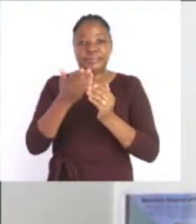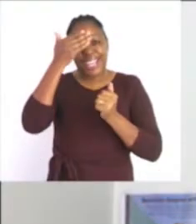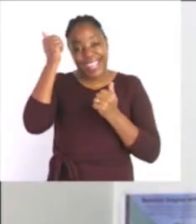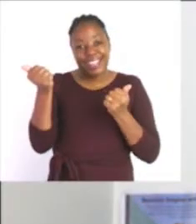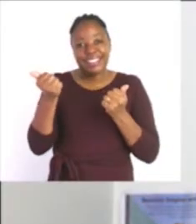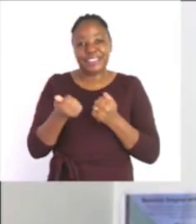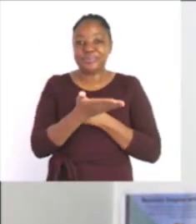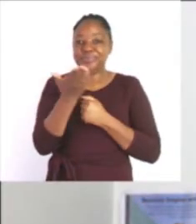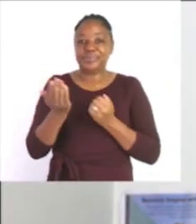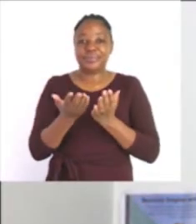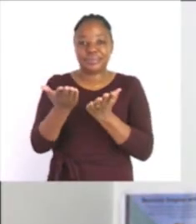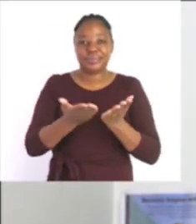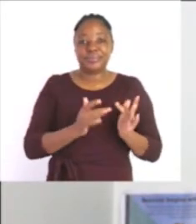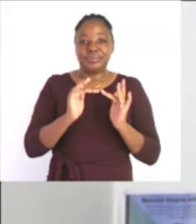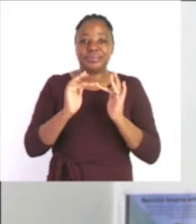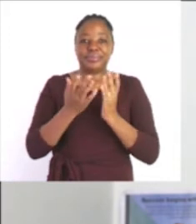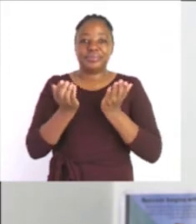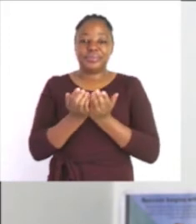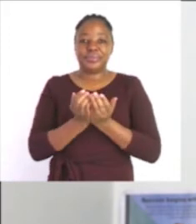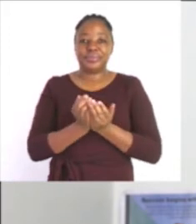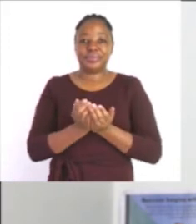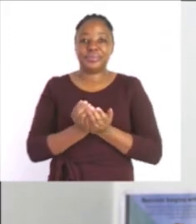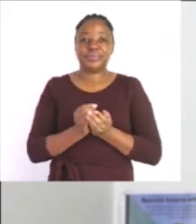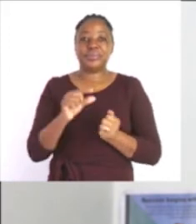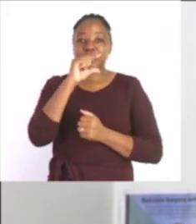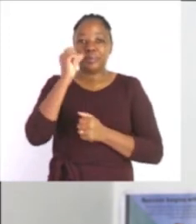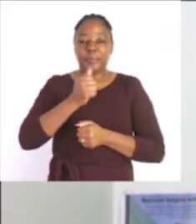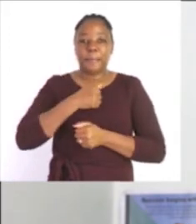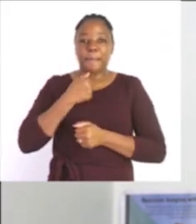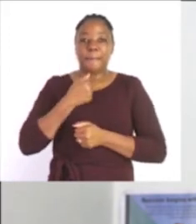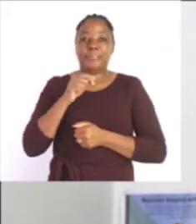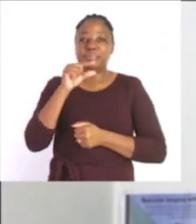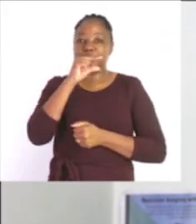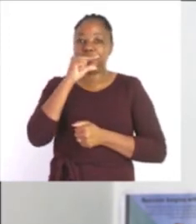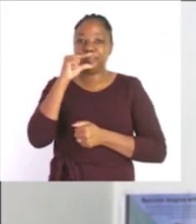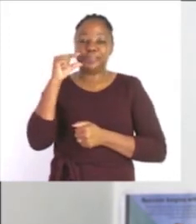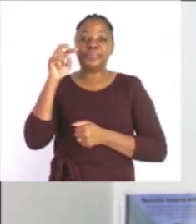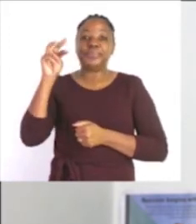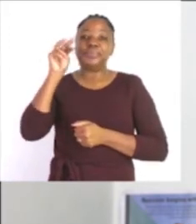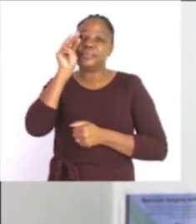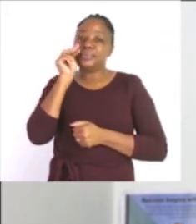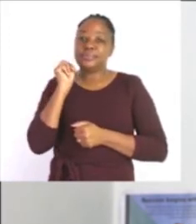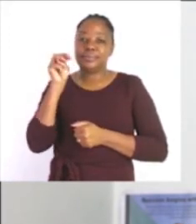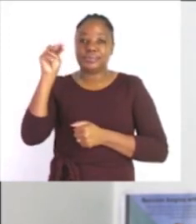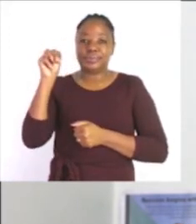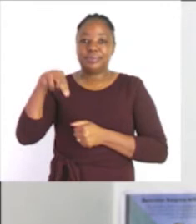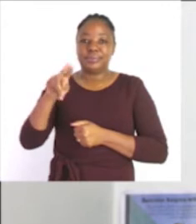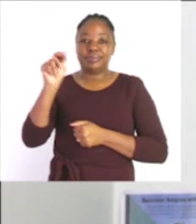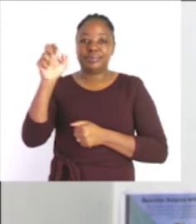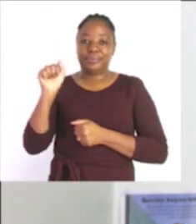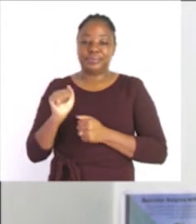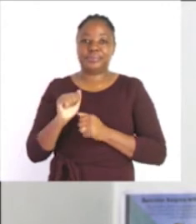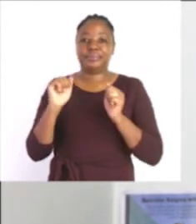Hello everyone and welcome to My Zone Online School. My name is Teacher Mutsa and I have